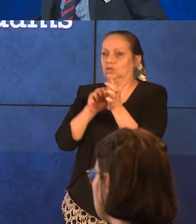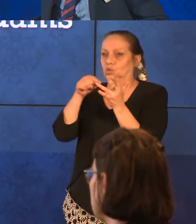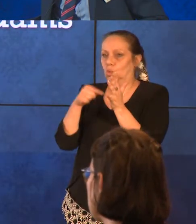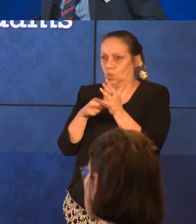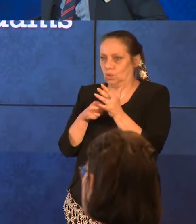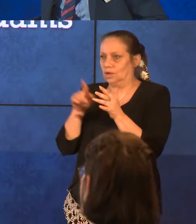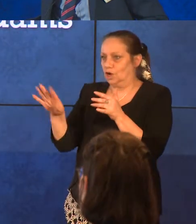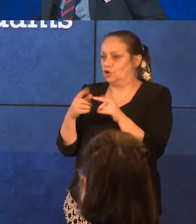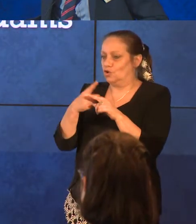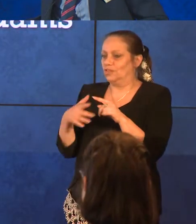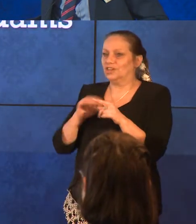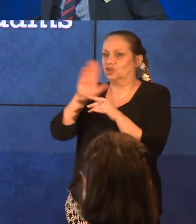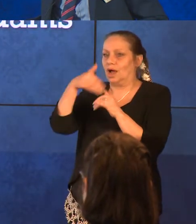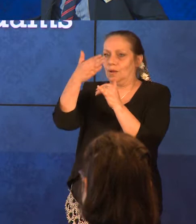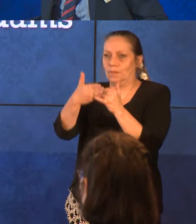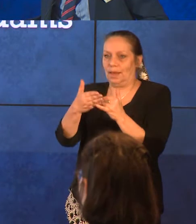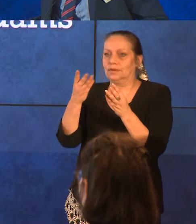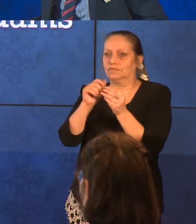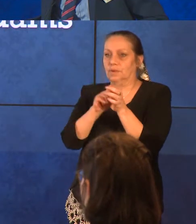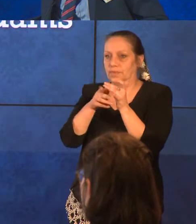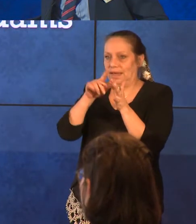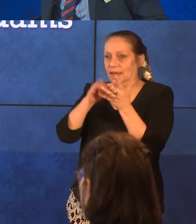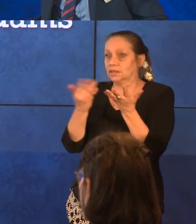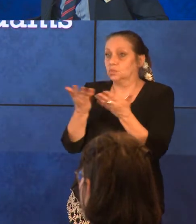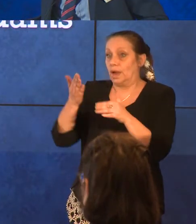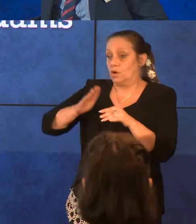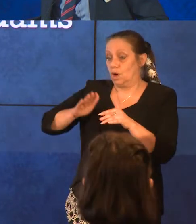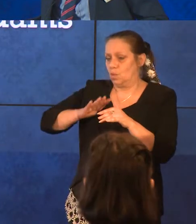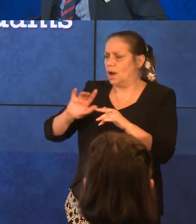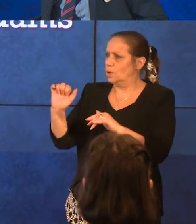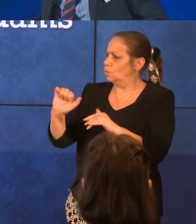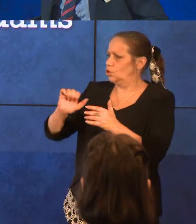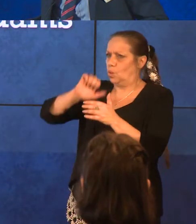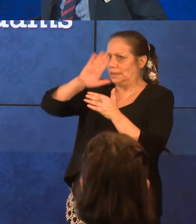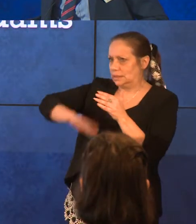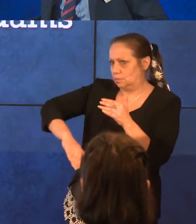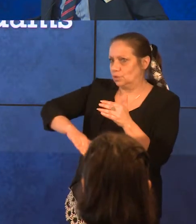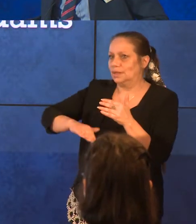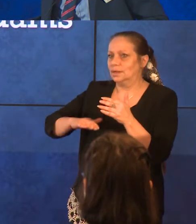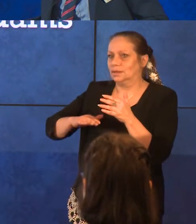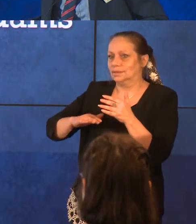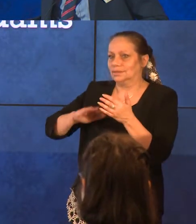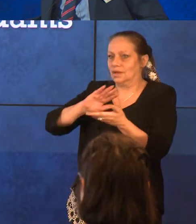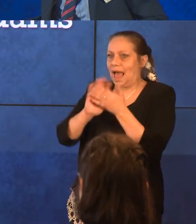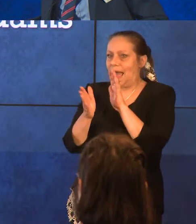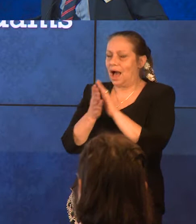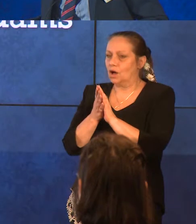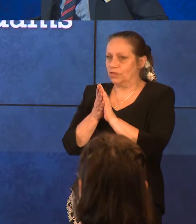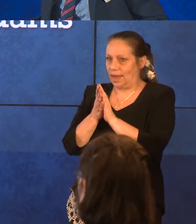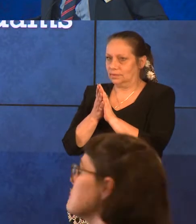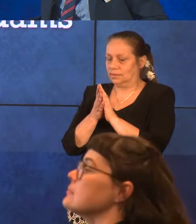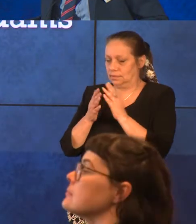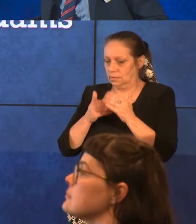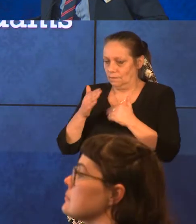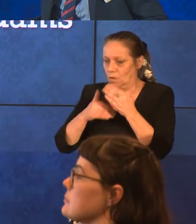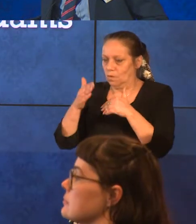obviously at the sharp end of some of those cases where that's required. What's your experience been of how that's evolved? As far as I know,